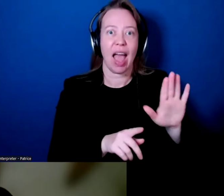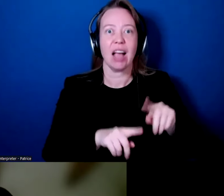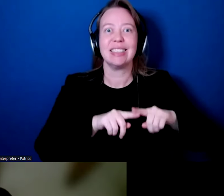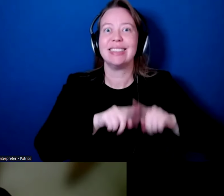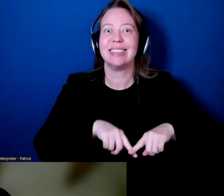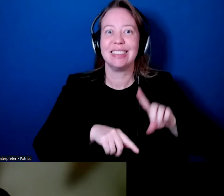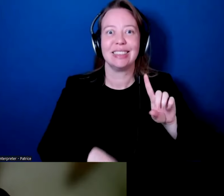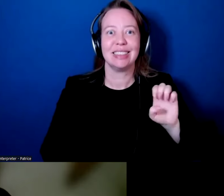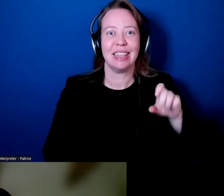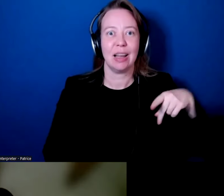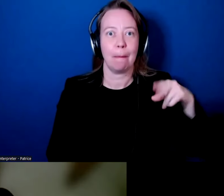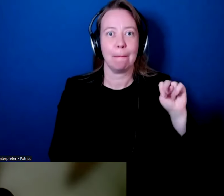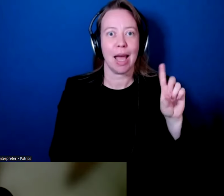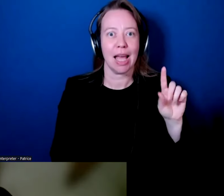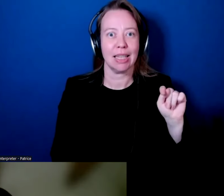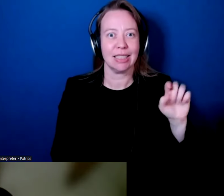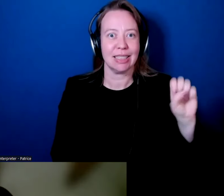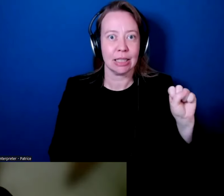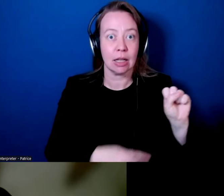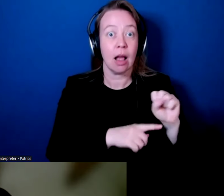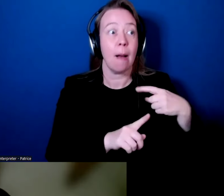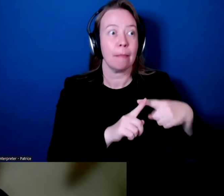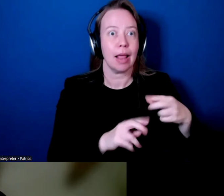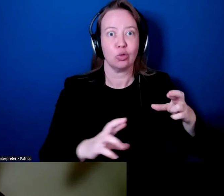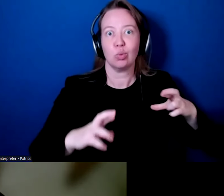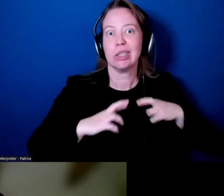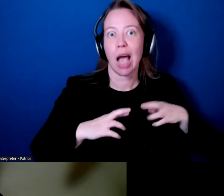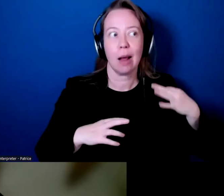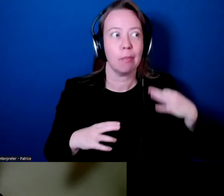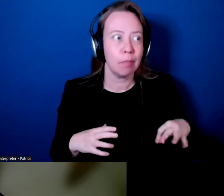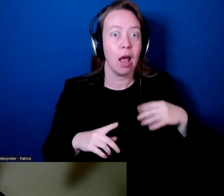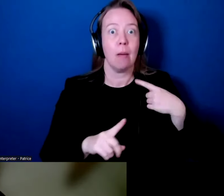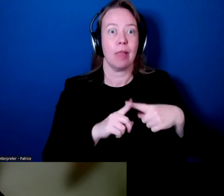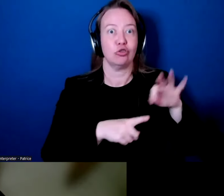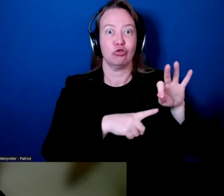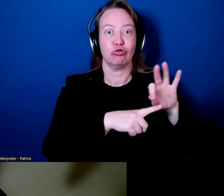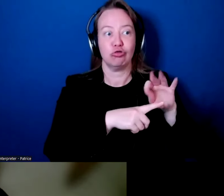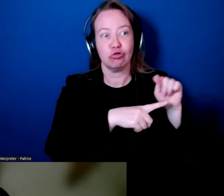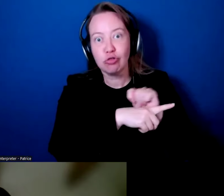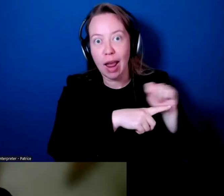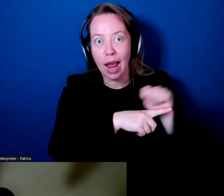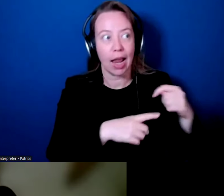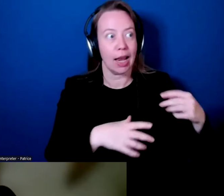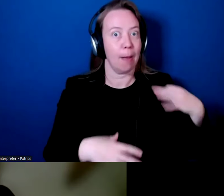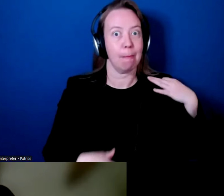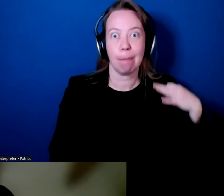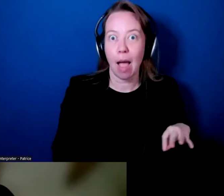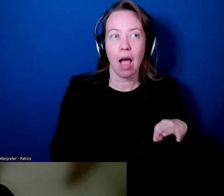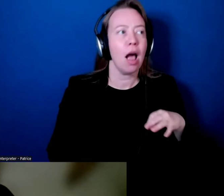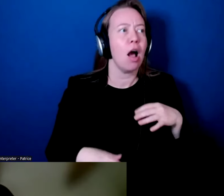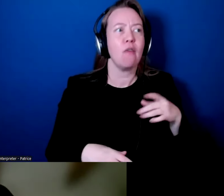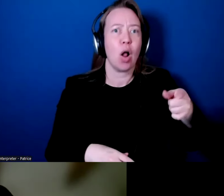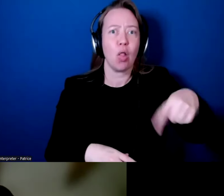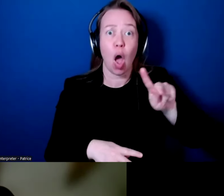step forward, as well as retirement benefits and training benefits into what home care workers are able